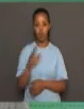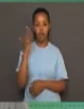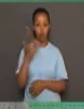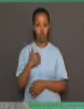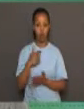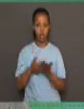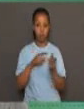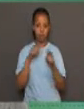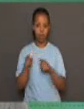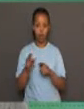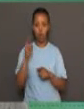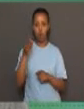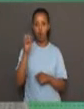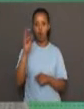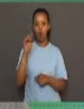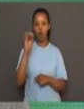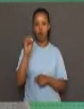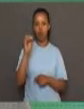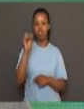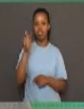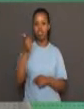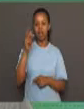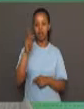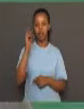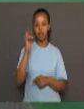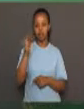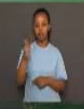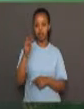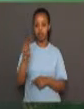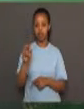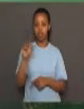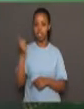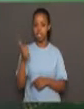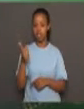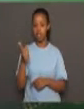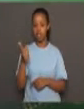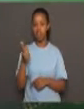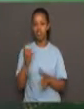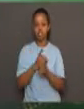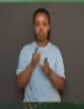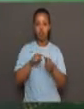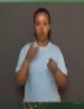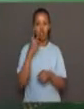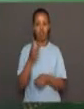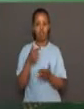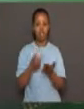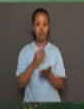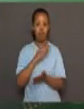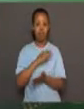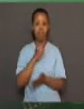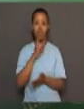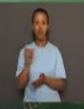that distinguish Homo sapiens from other primates. Do you remember what those features